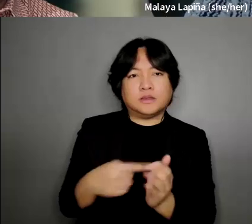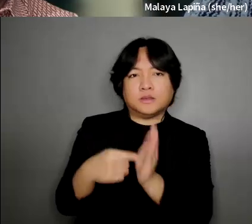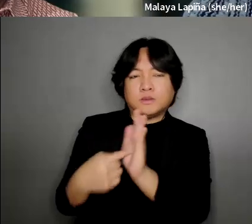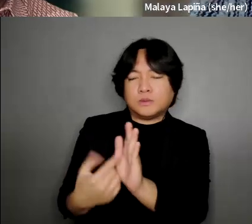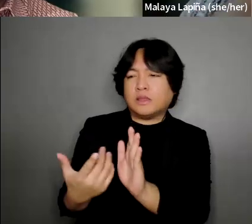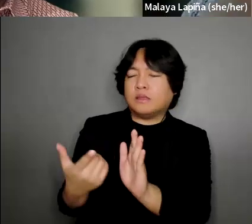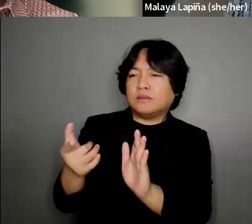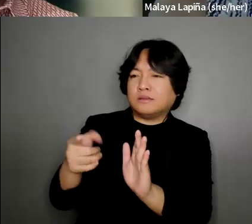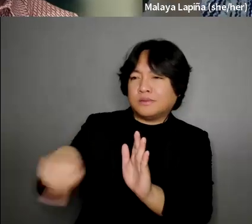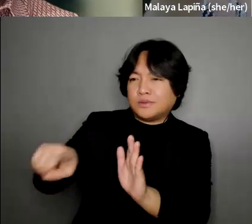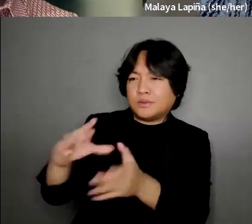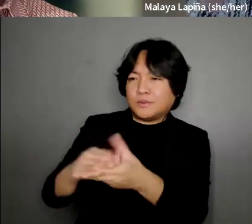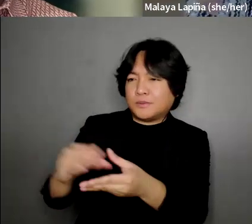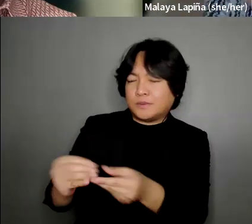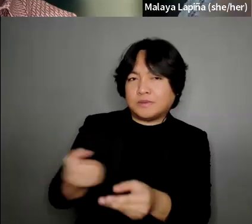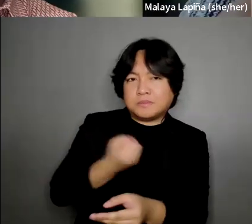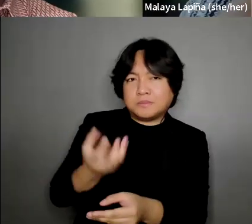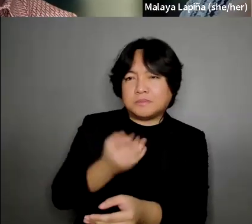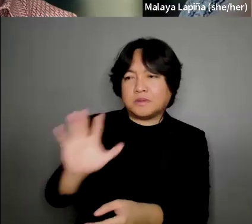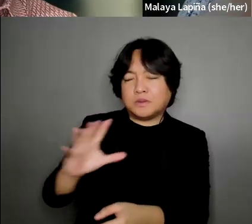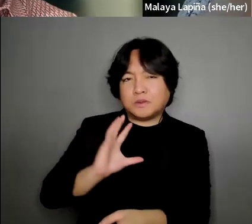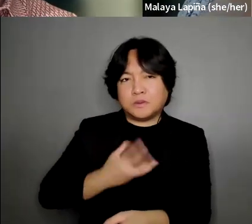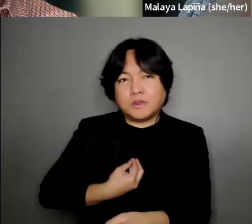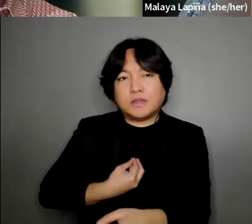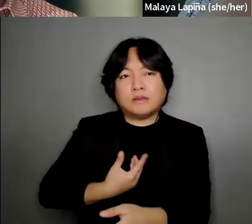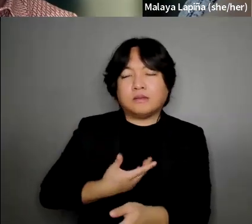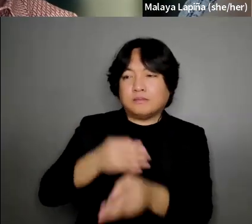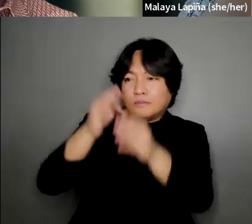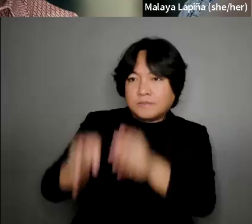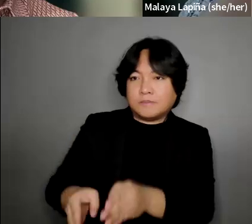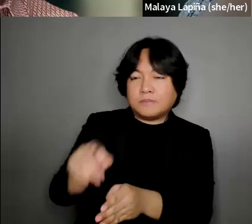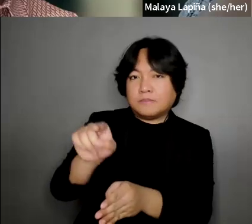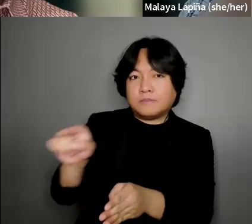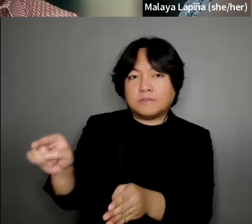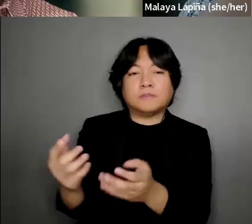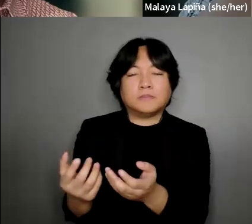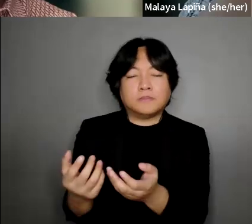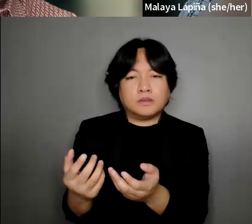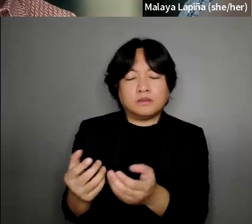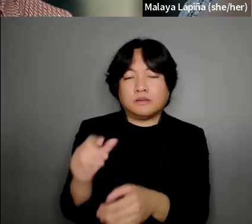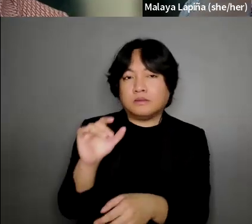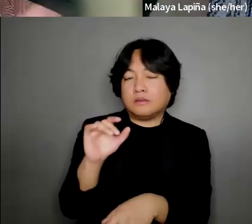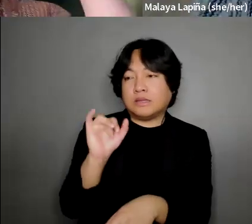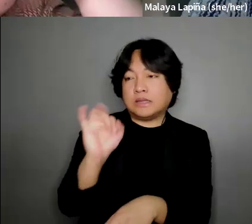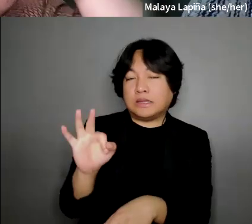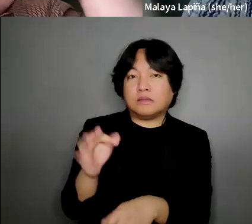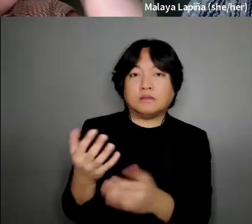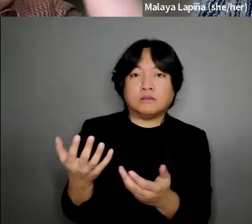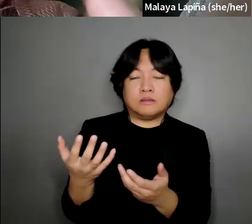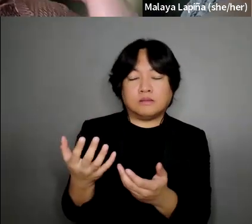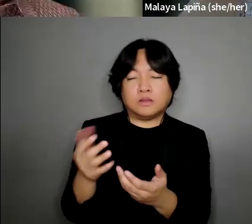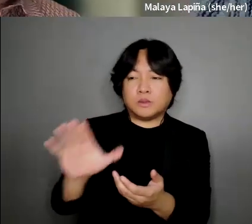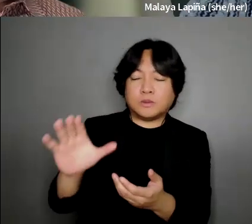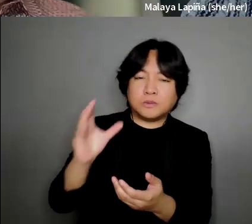stories ng mga participants, ano yung stories ng mga trans individuals without us parang comparing